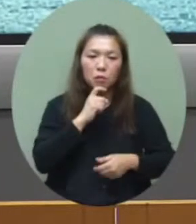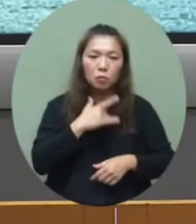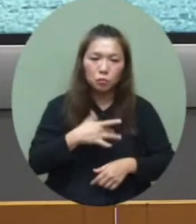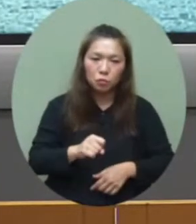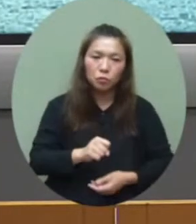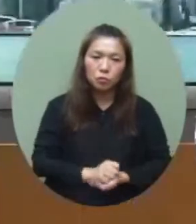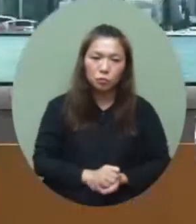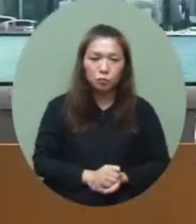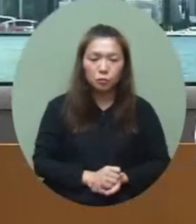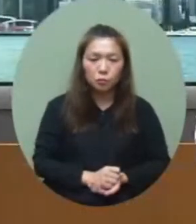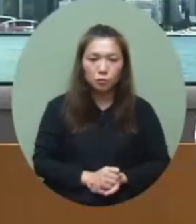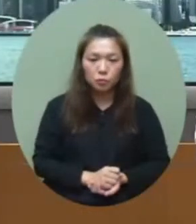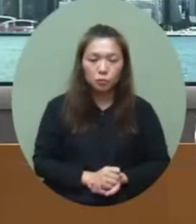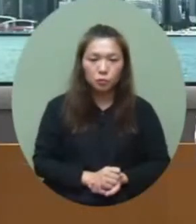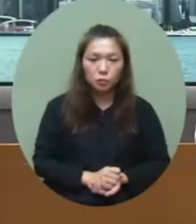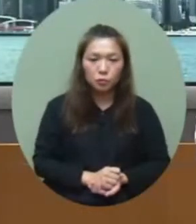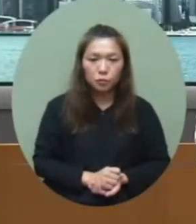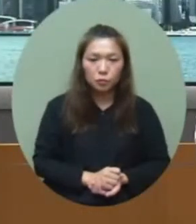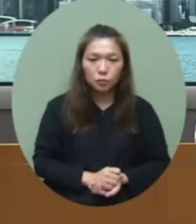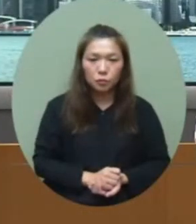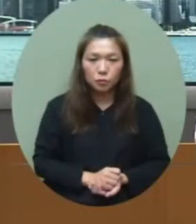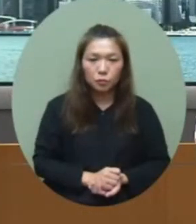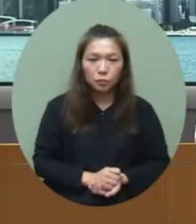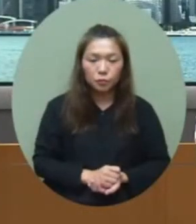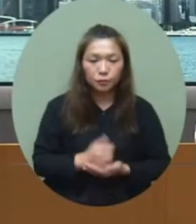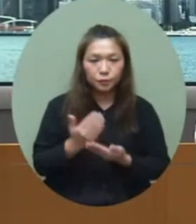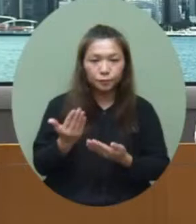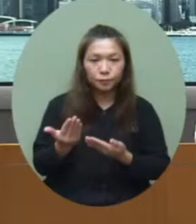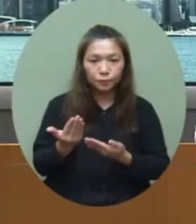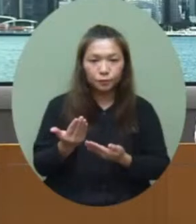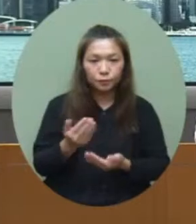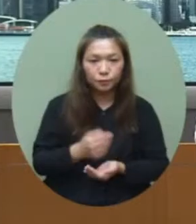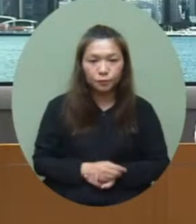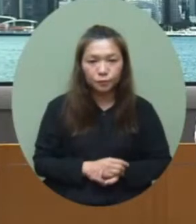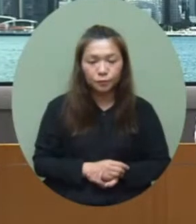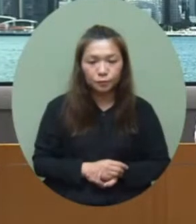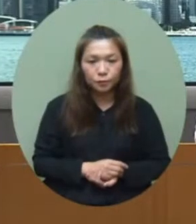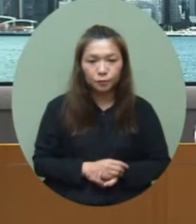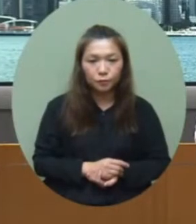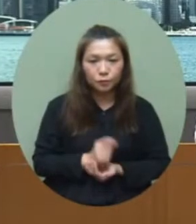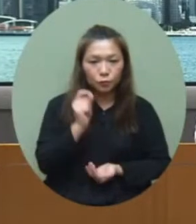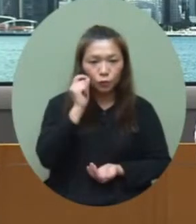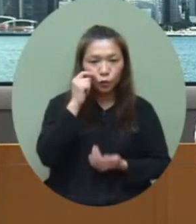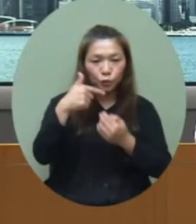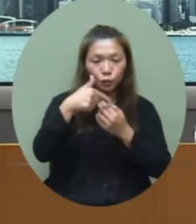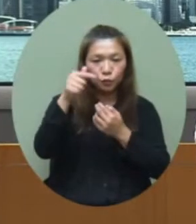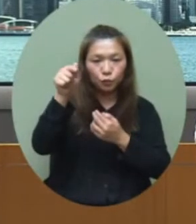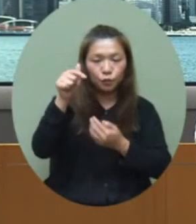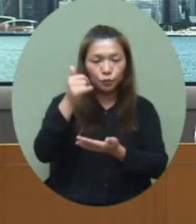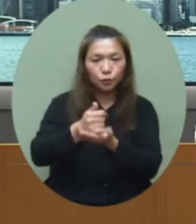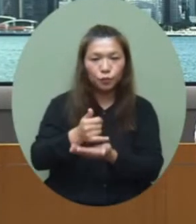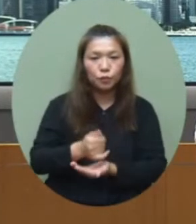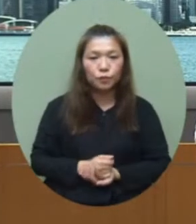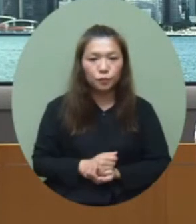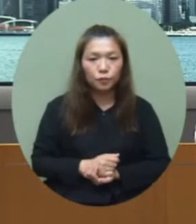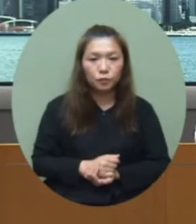think enhancing the PCR test for care home staff would be of use.